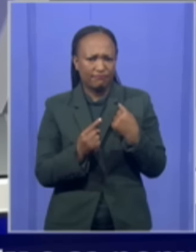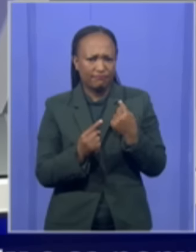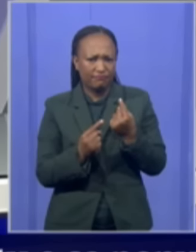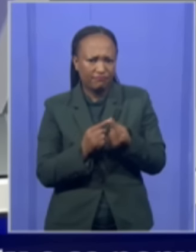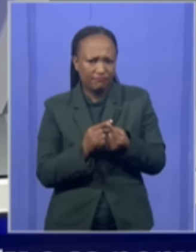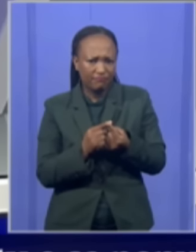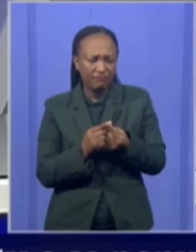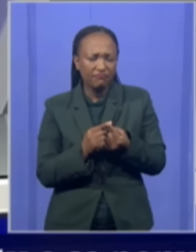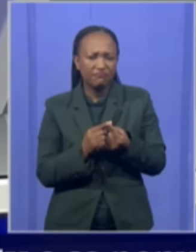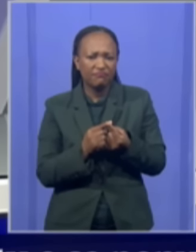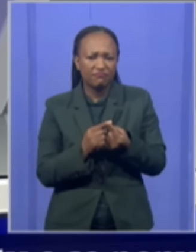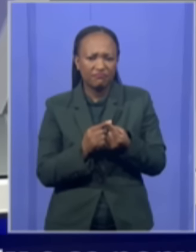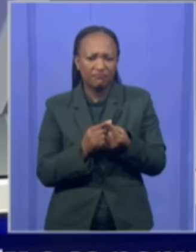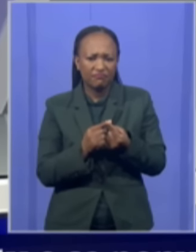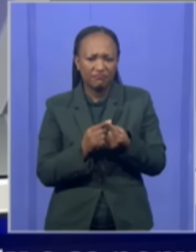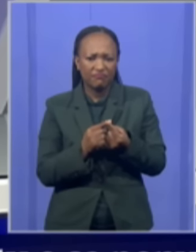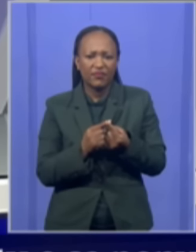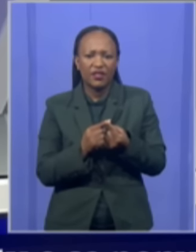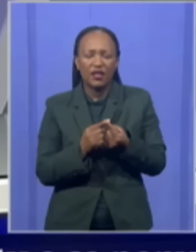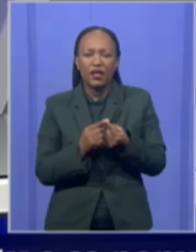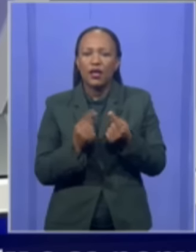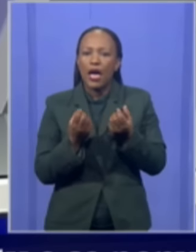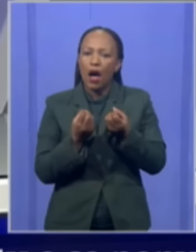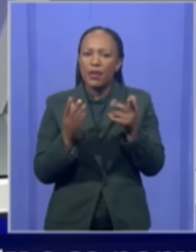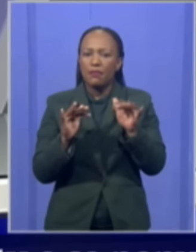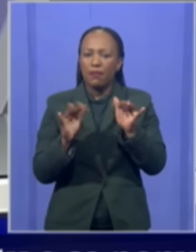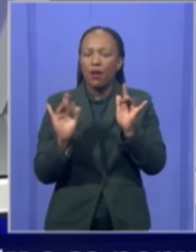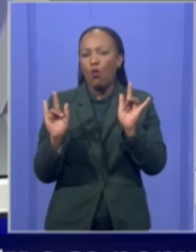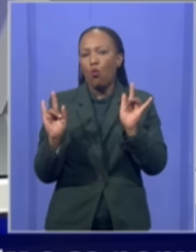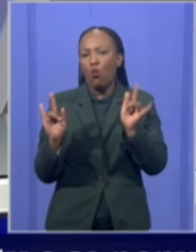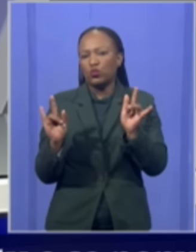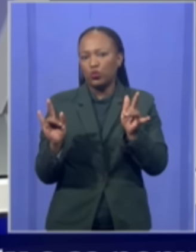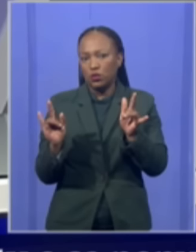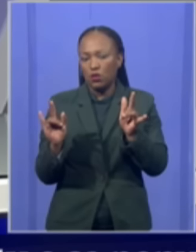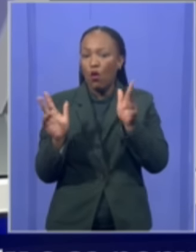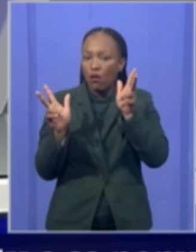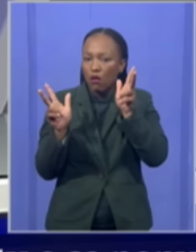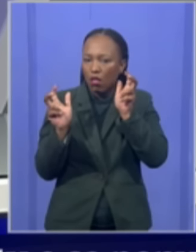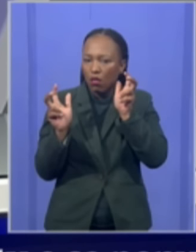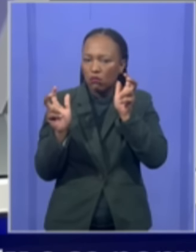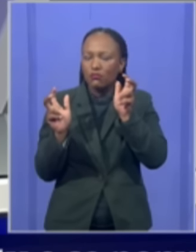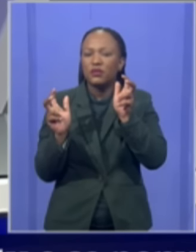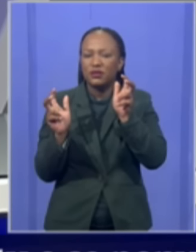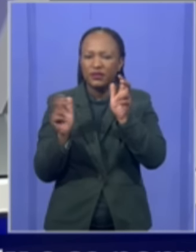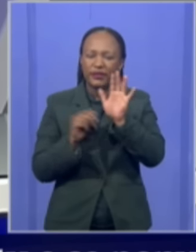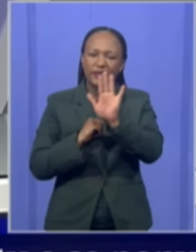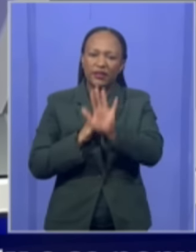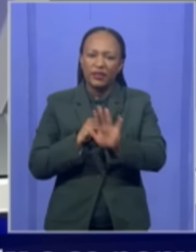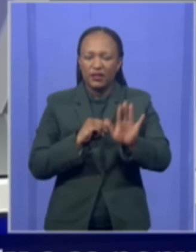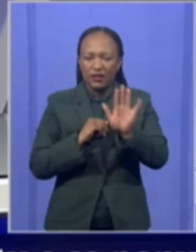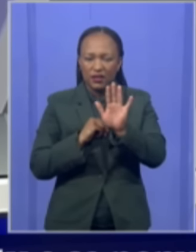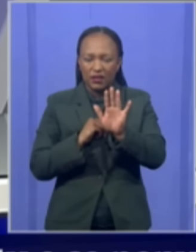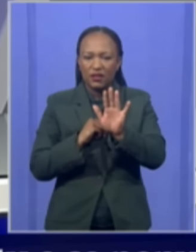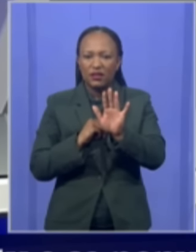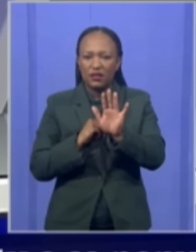go bolelwa ka di-AR re kgonne go fitlhela batho ba go feta dikete tse